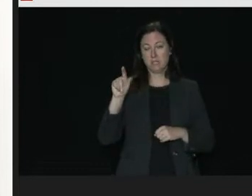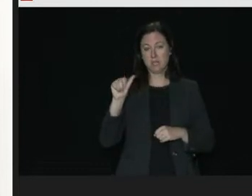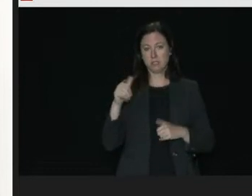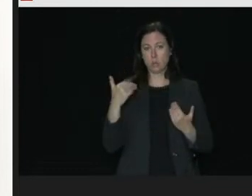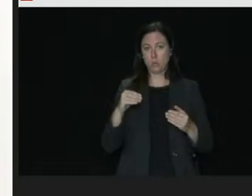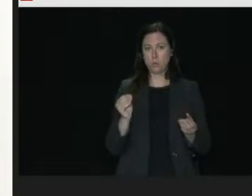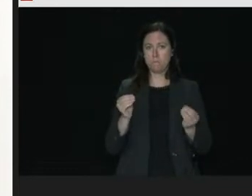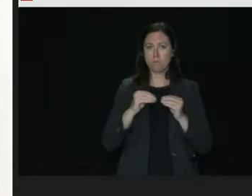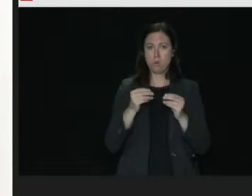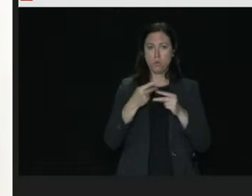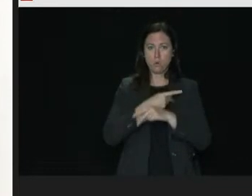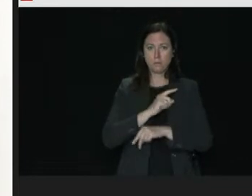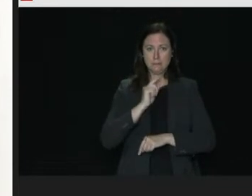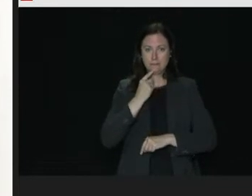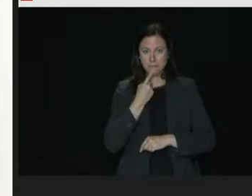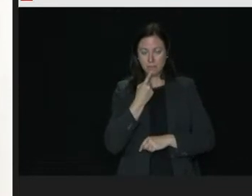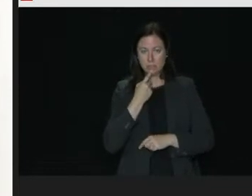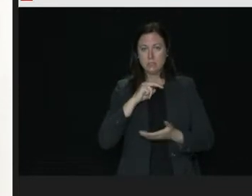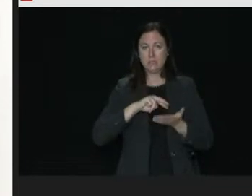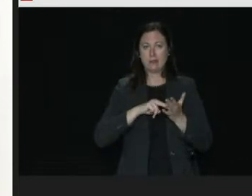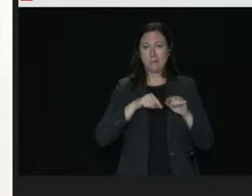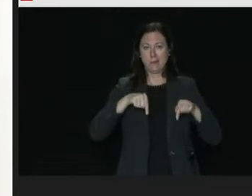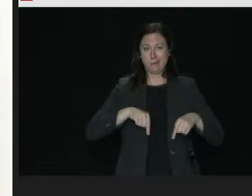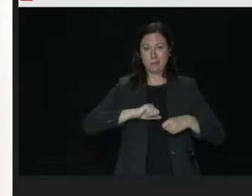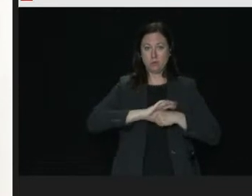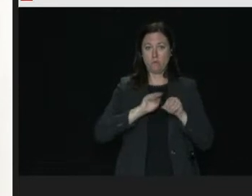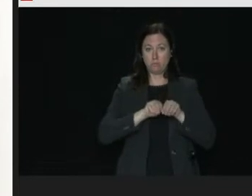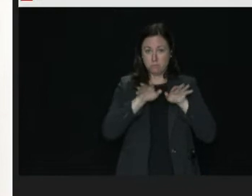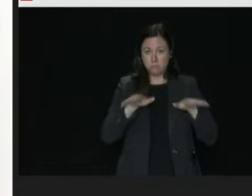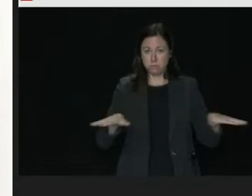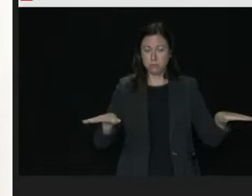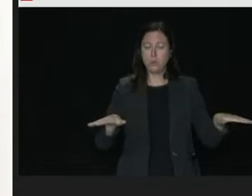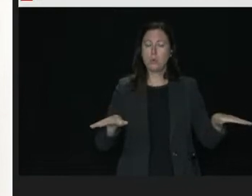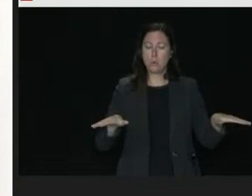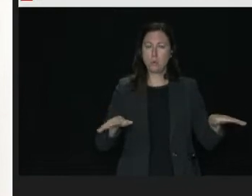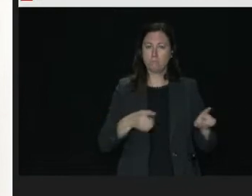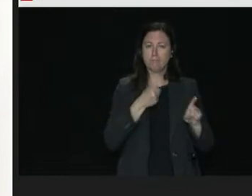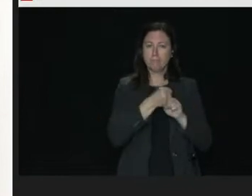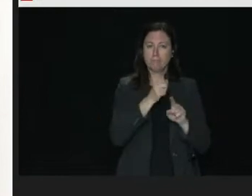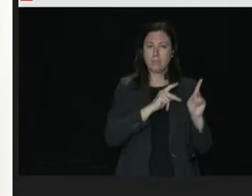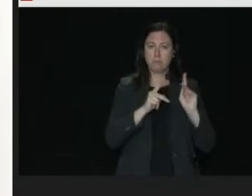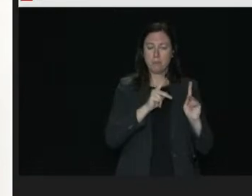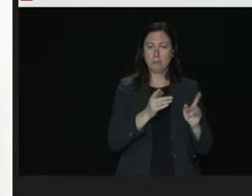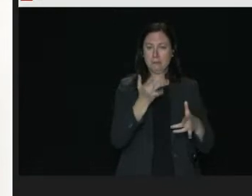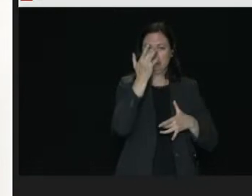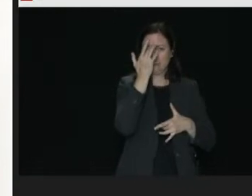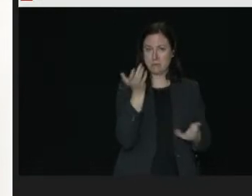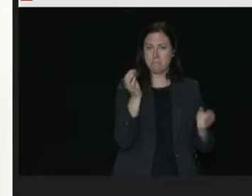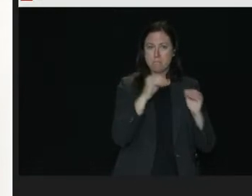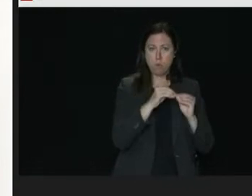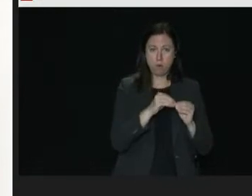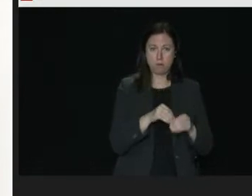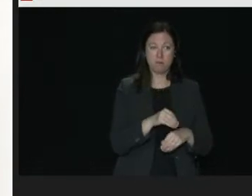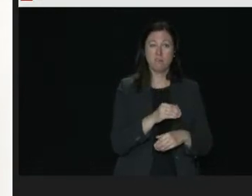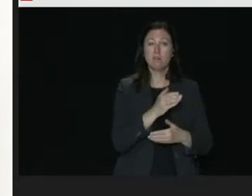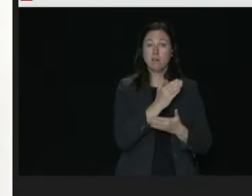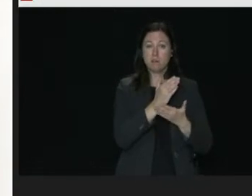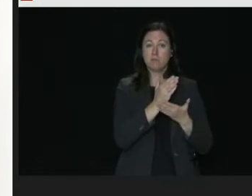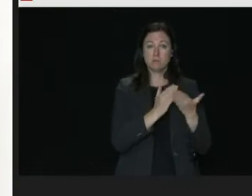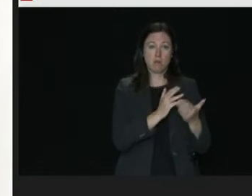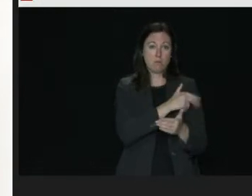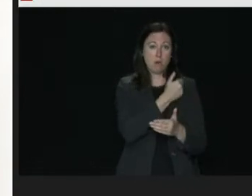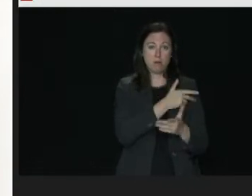wave is making more people very sick, resulting in a heavy strain on the health system where the virus